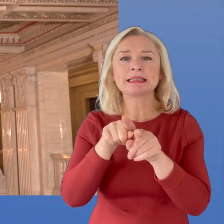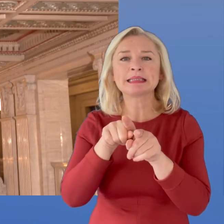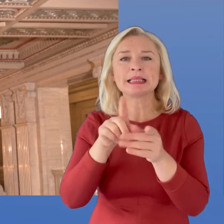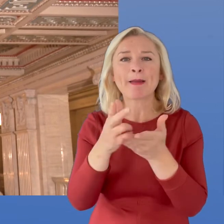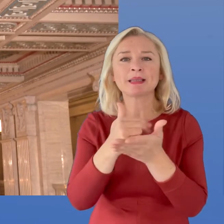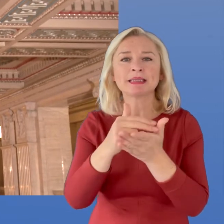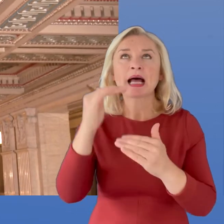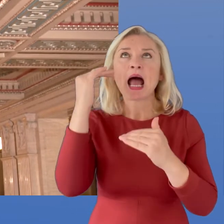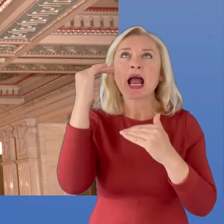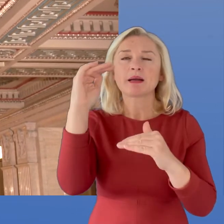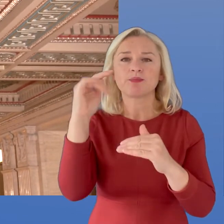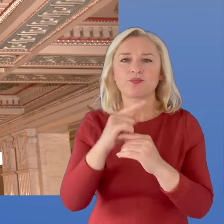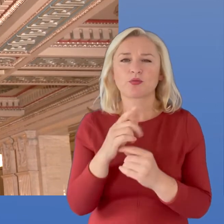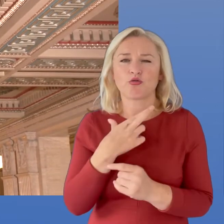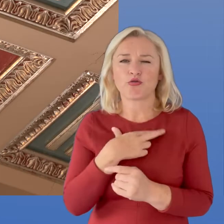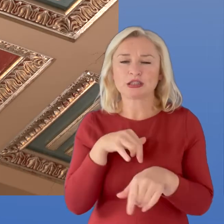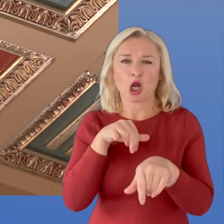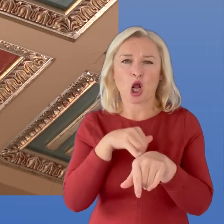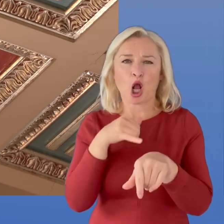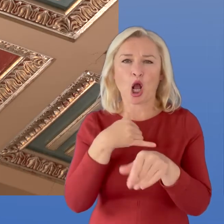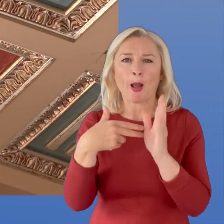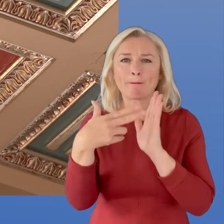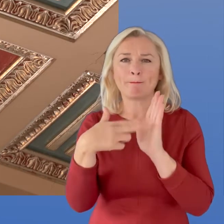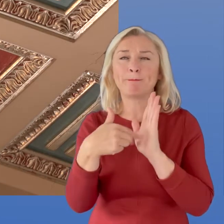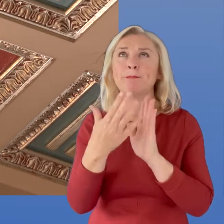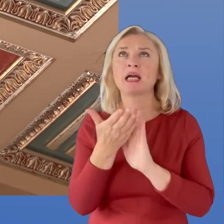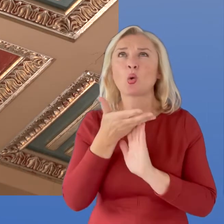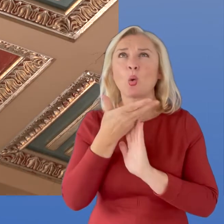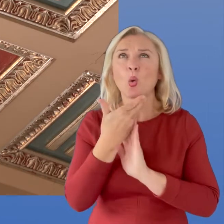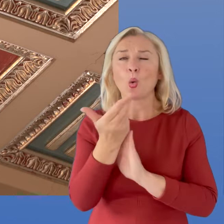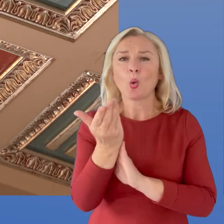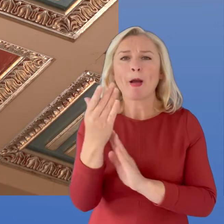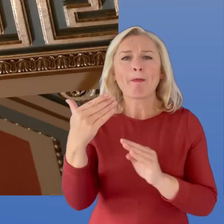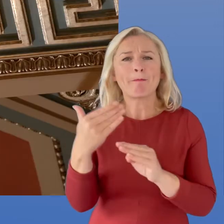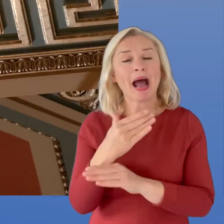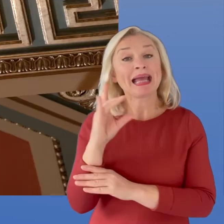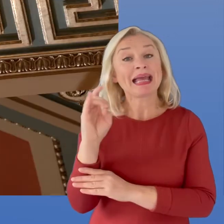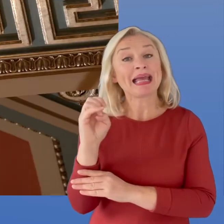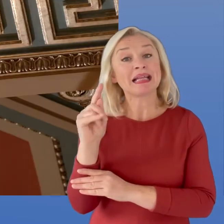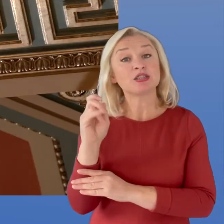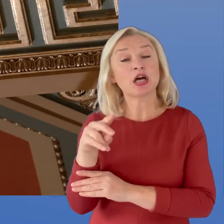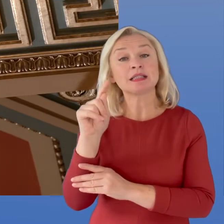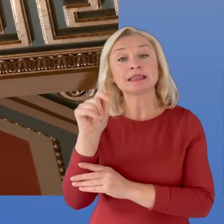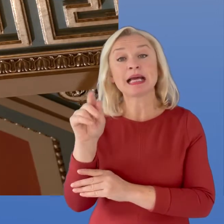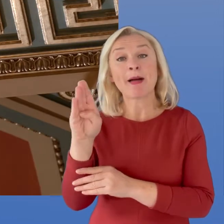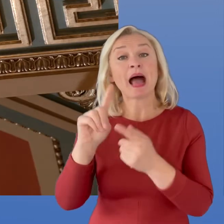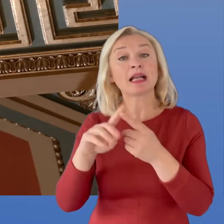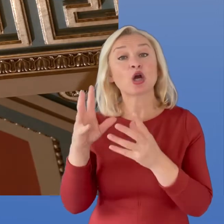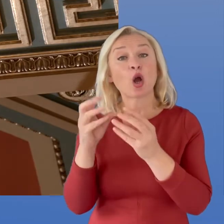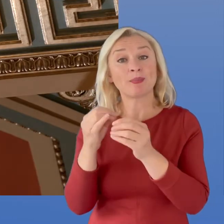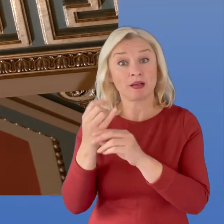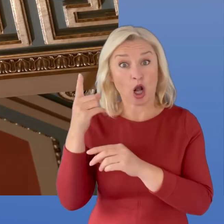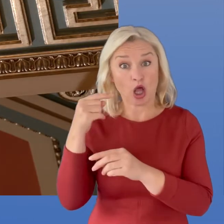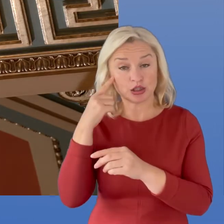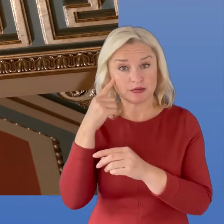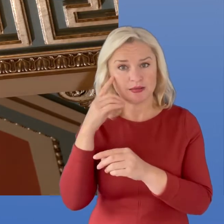floor reflects the pattern and design on the ceiling above. The rich and vibrant paintwork on the ceiling was produced by Heaton, Tabb and Company of